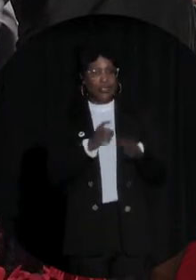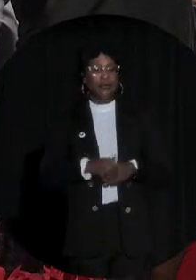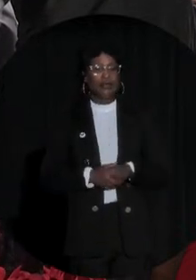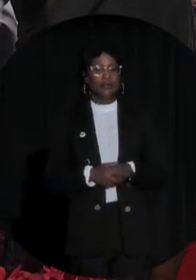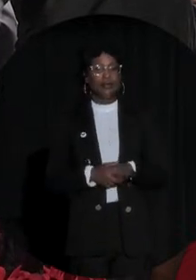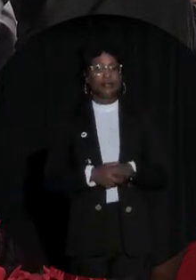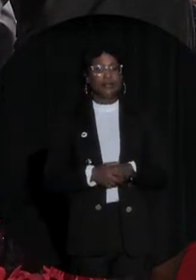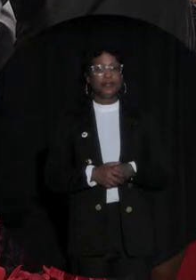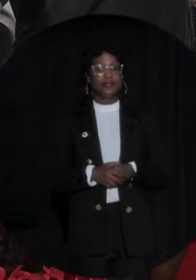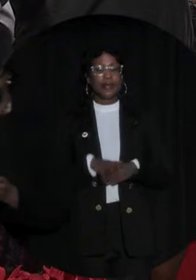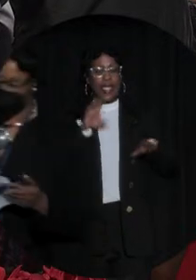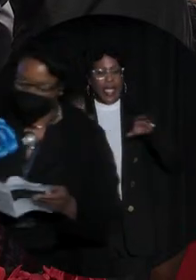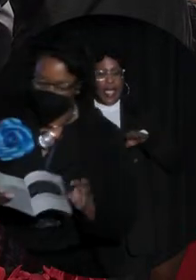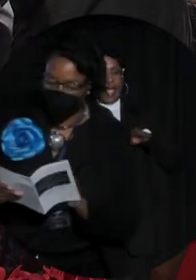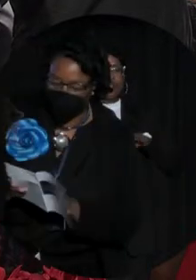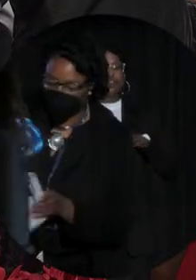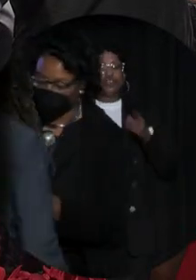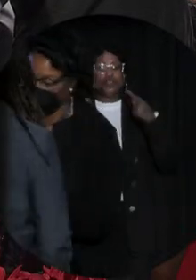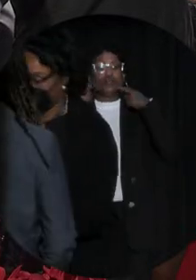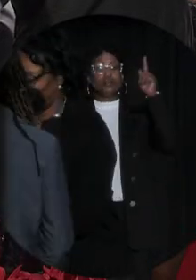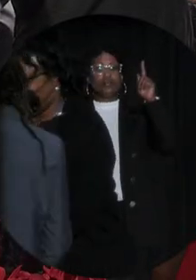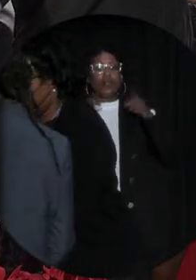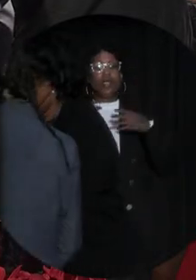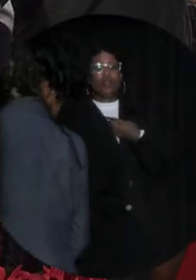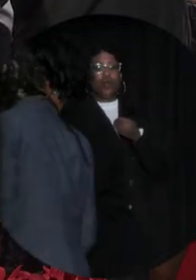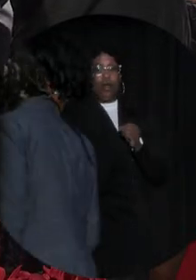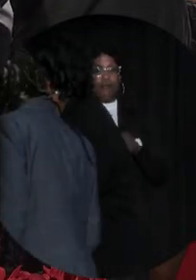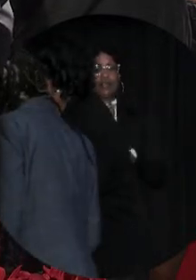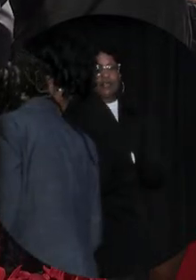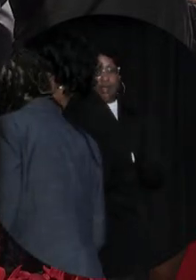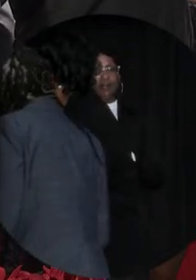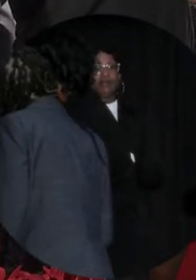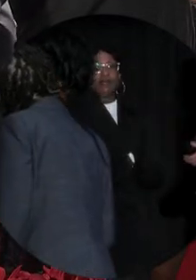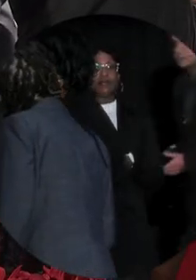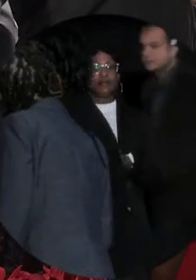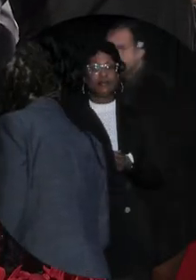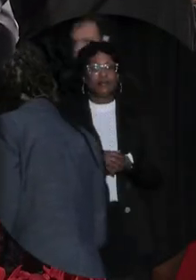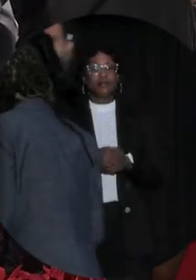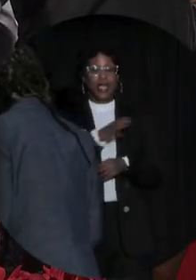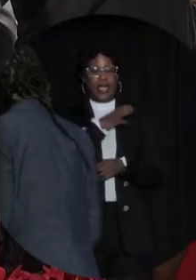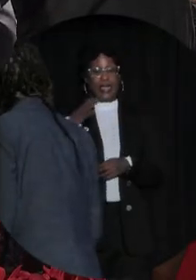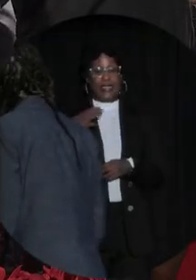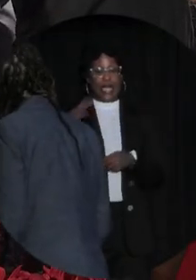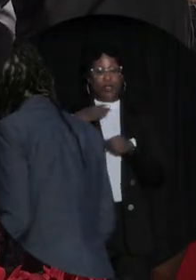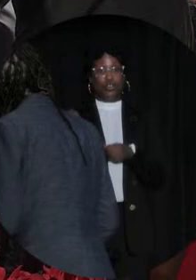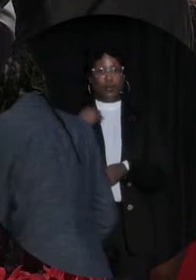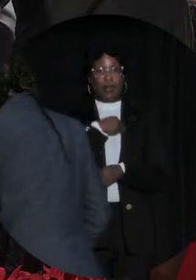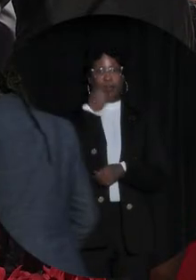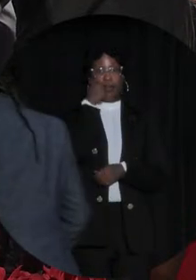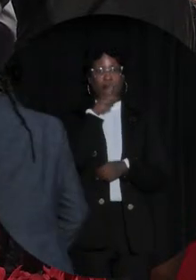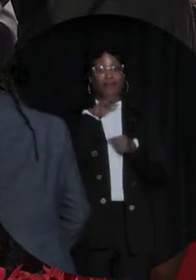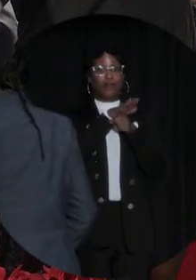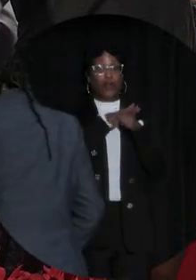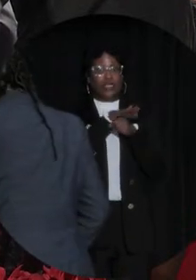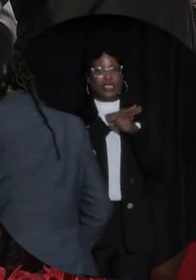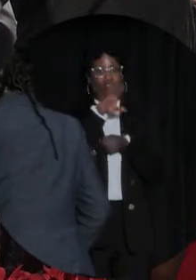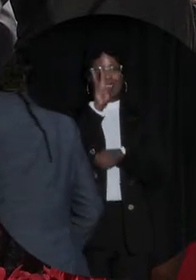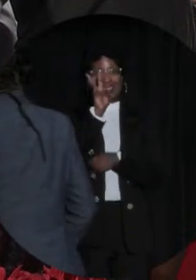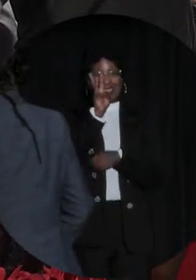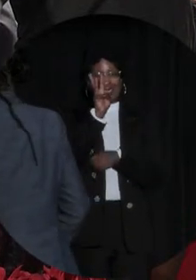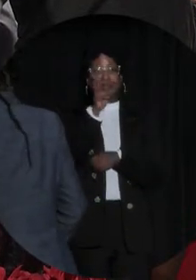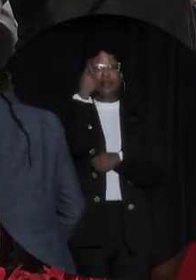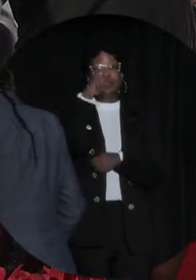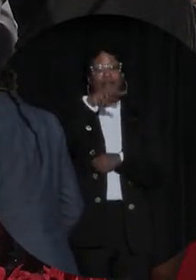prejudice. Execute the office of. Execute the office of. Council member for District 6. Council member for District 6. For Prince